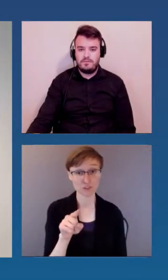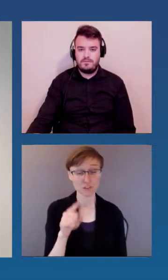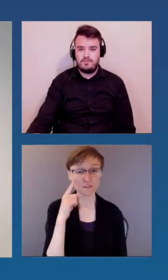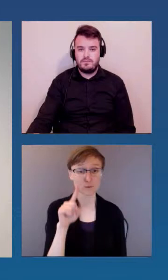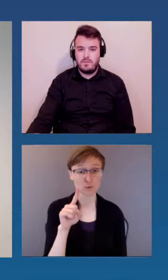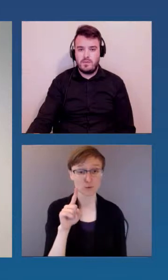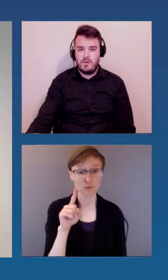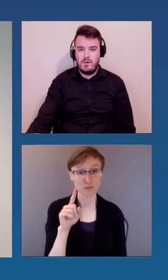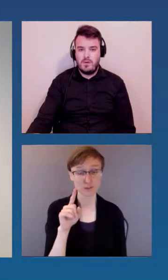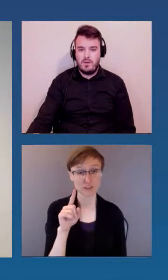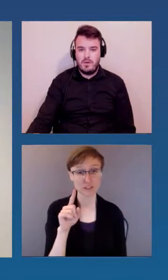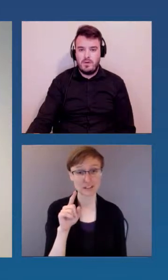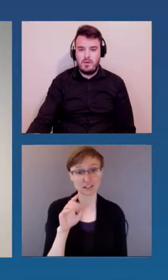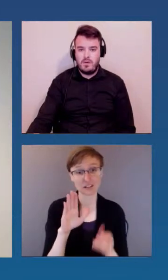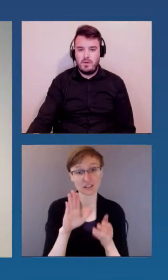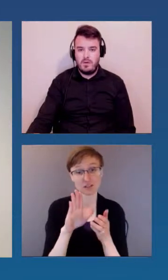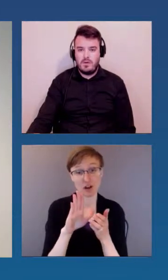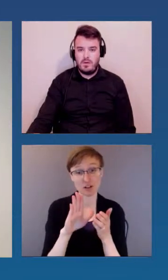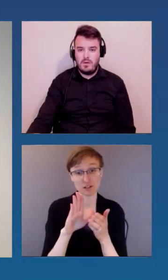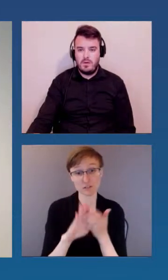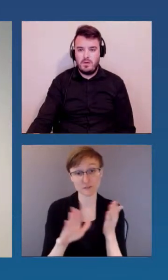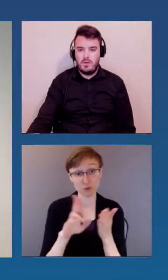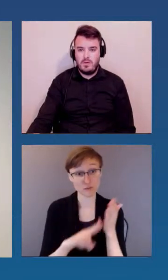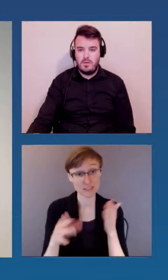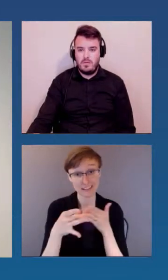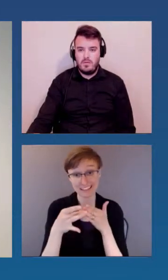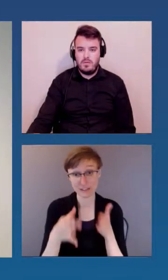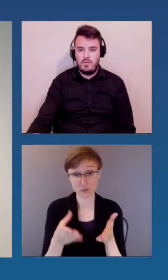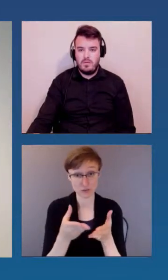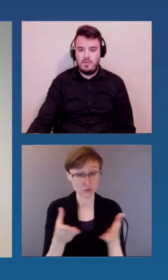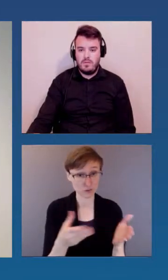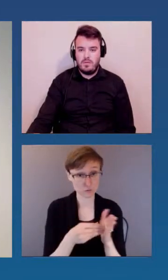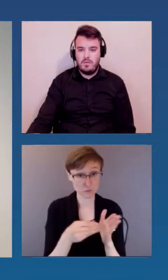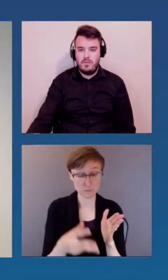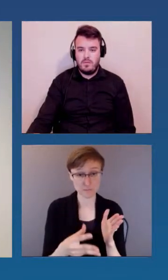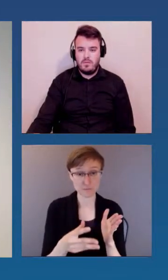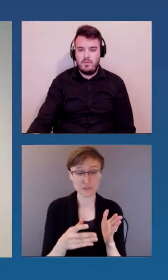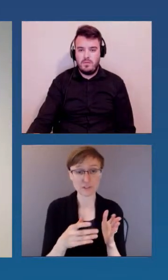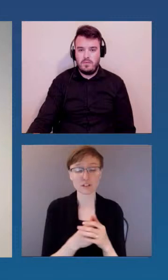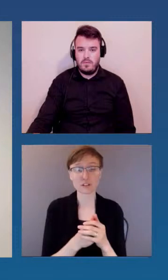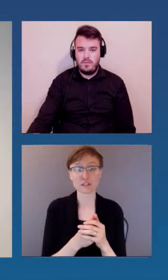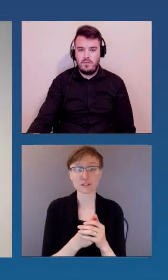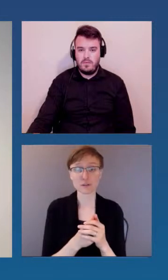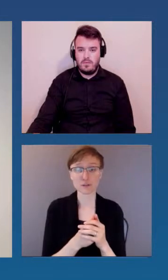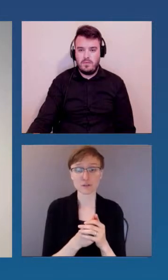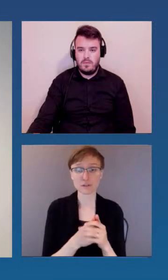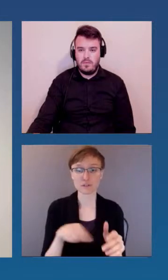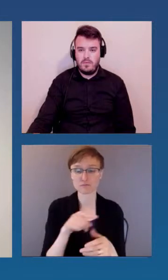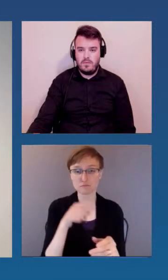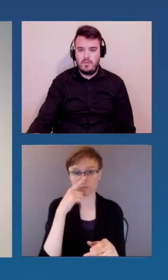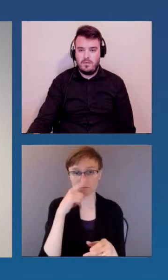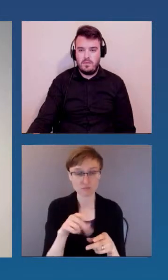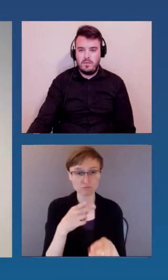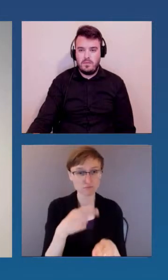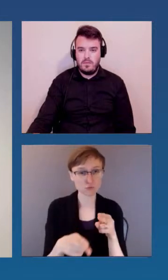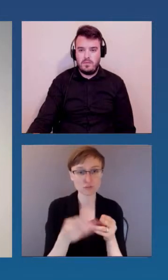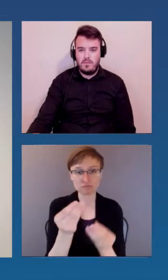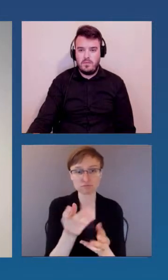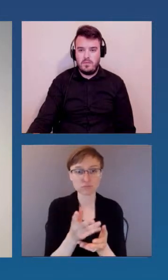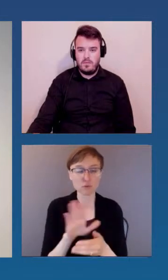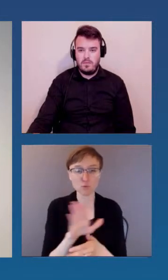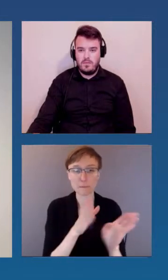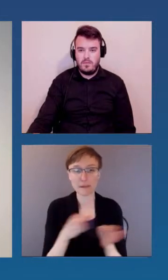We can still hear you, Dr. Etches. Okay, I just can't see you. Thank you. We will be, les prochaines questions vont venir de Le Droit.